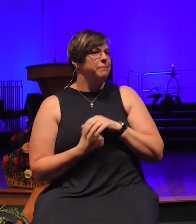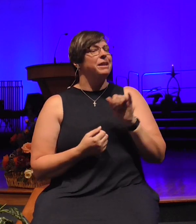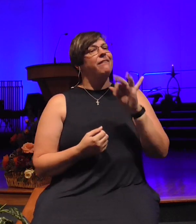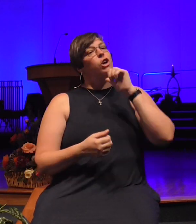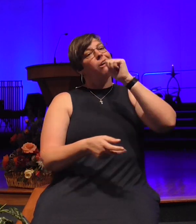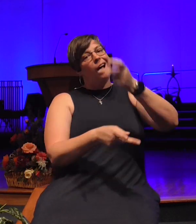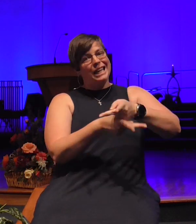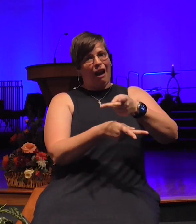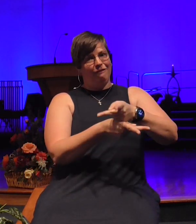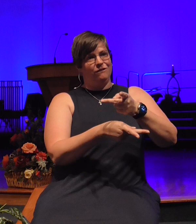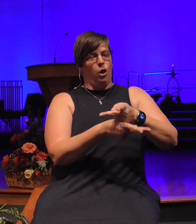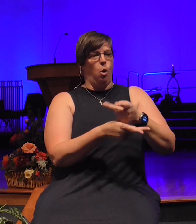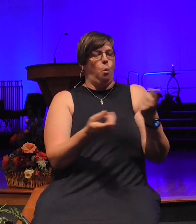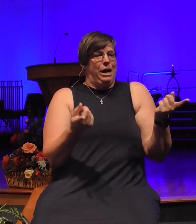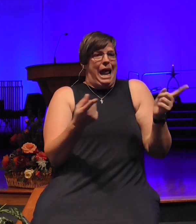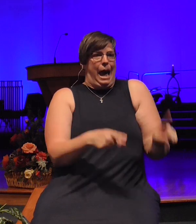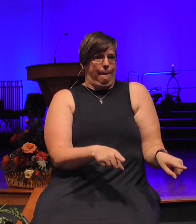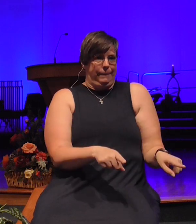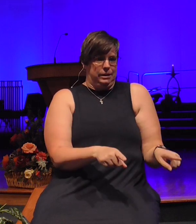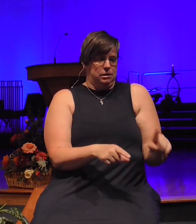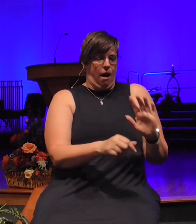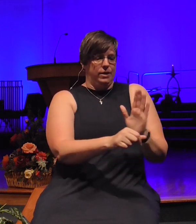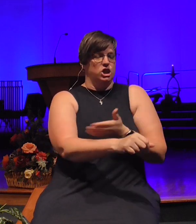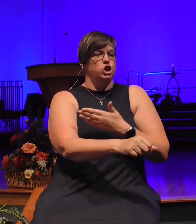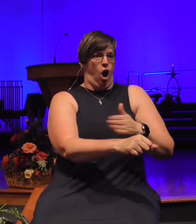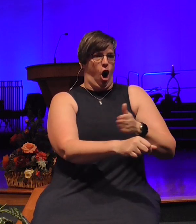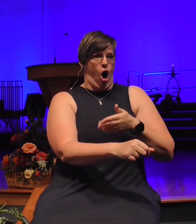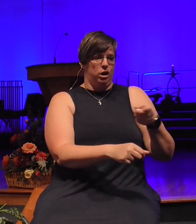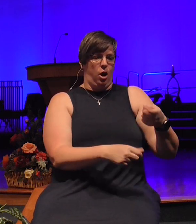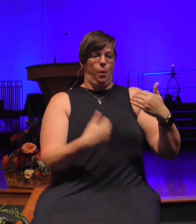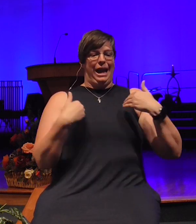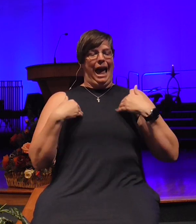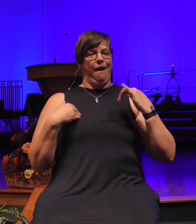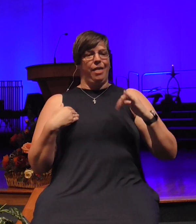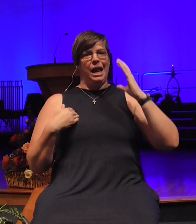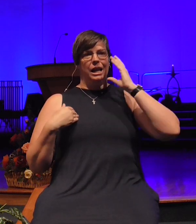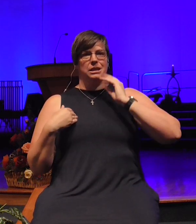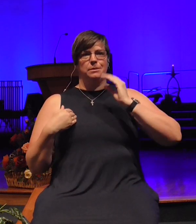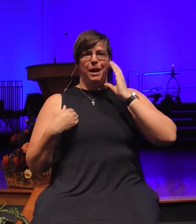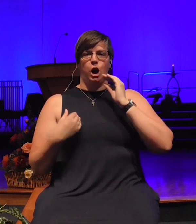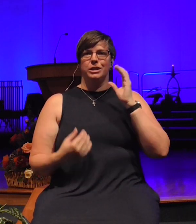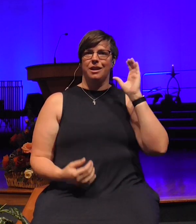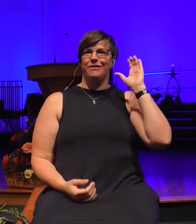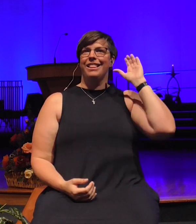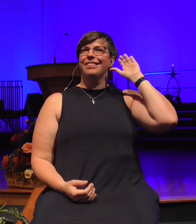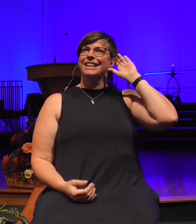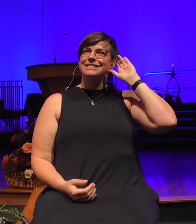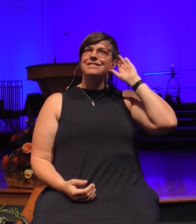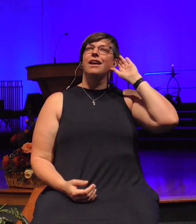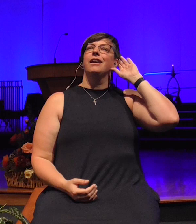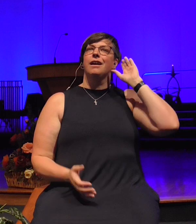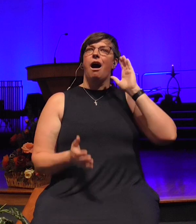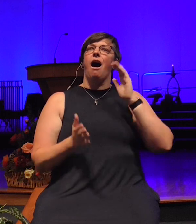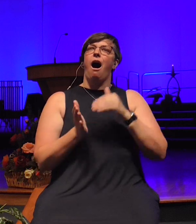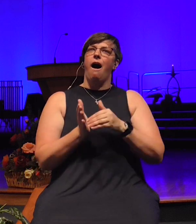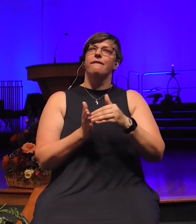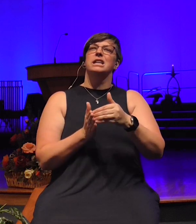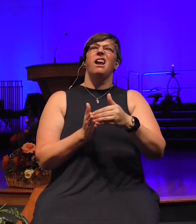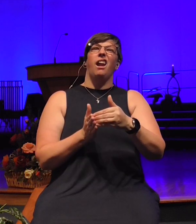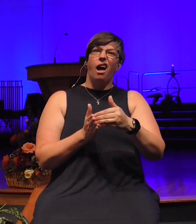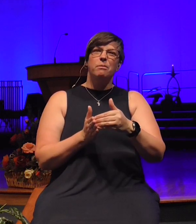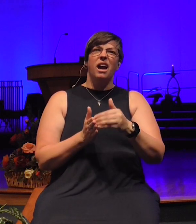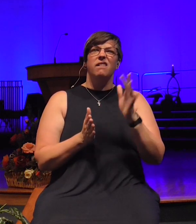But if we're not careful, what can happen in a song? We can have that experience of listening to it so often that we get tired of